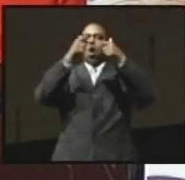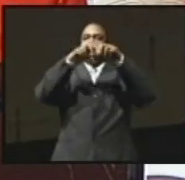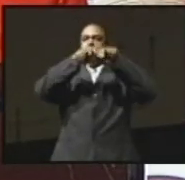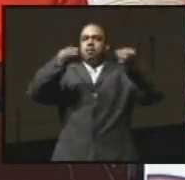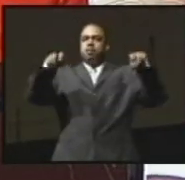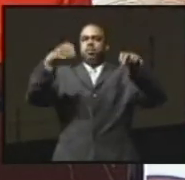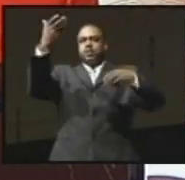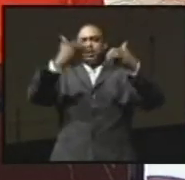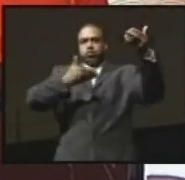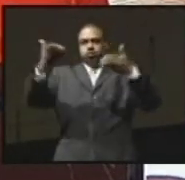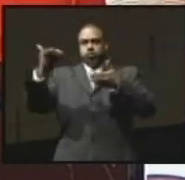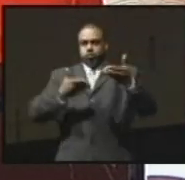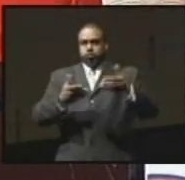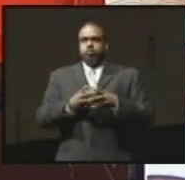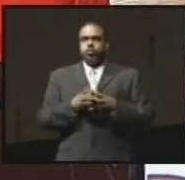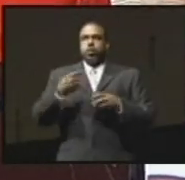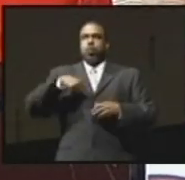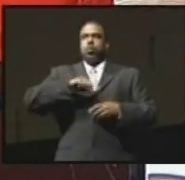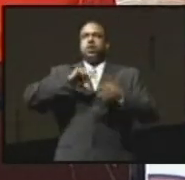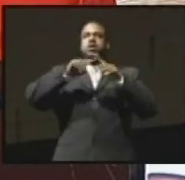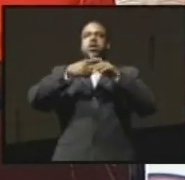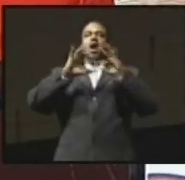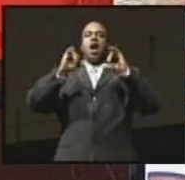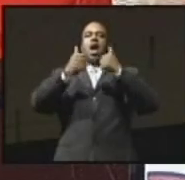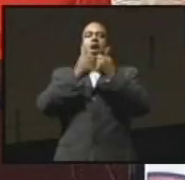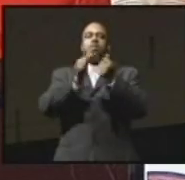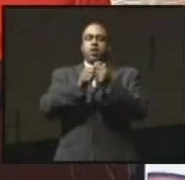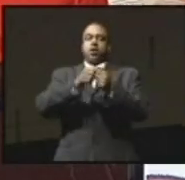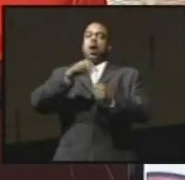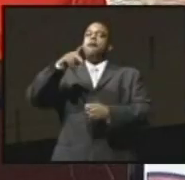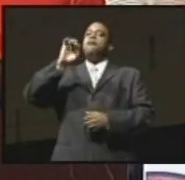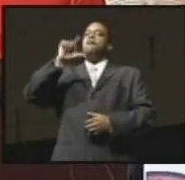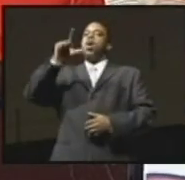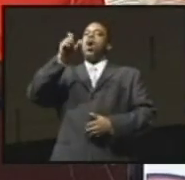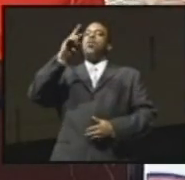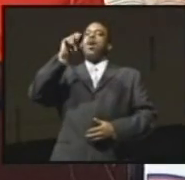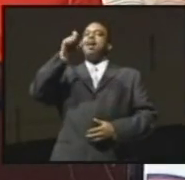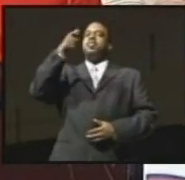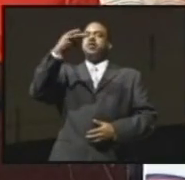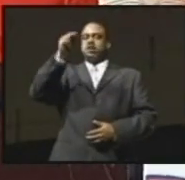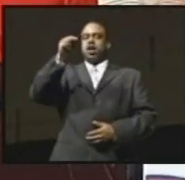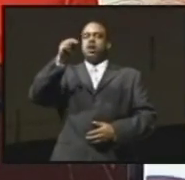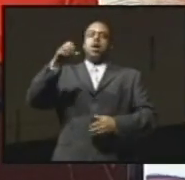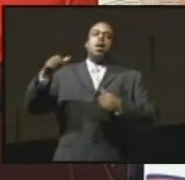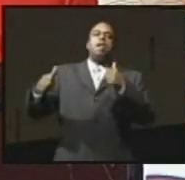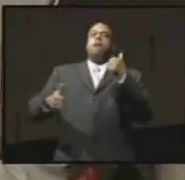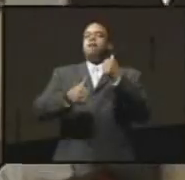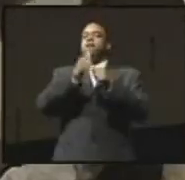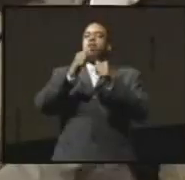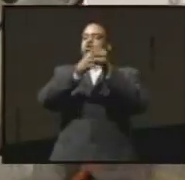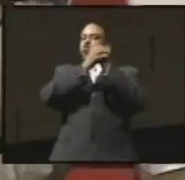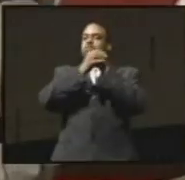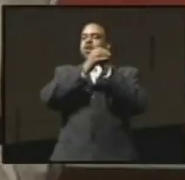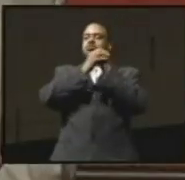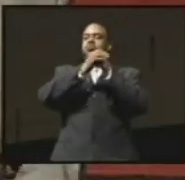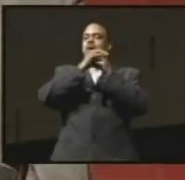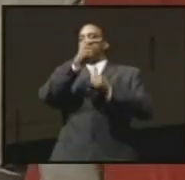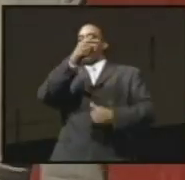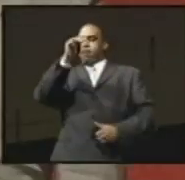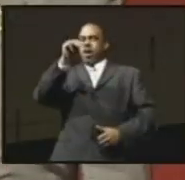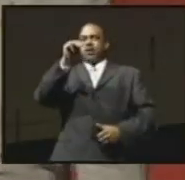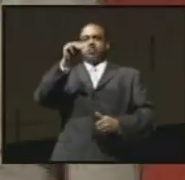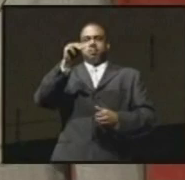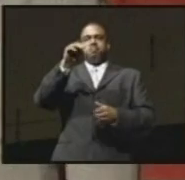introduced. We begin this evening with Mr. Paul Robinson, Most Worshipful Grand Master, representing on